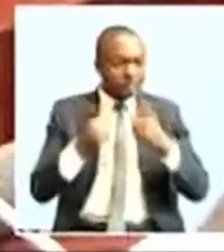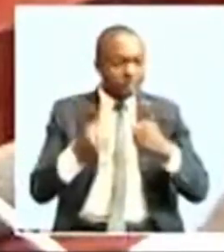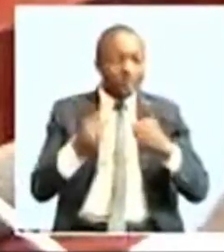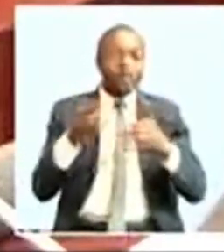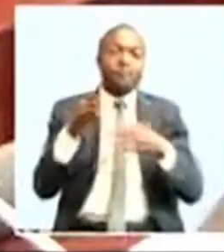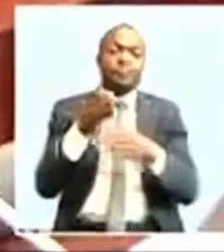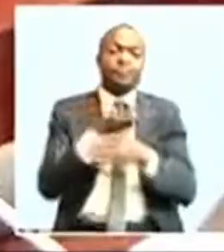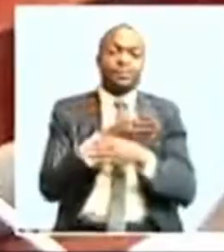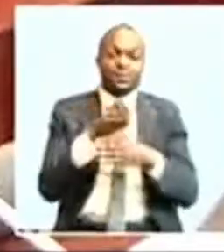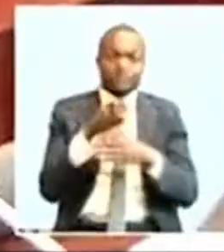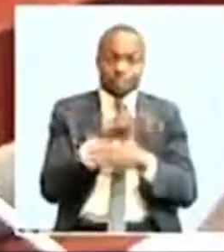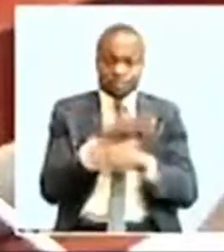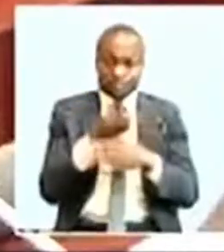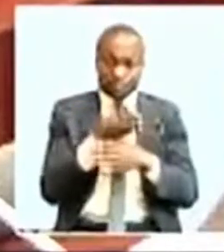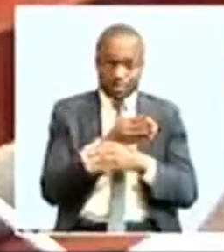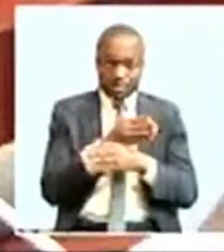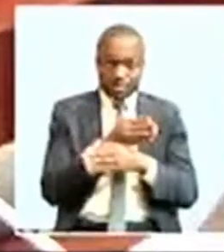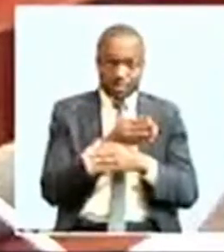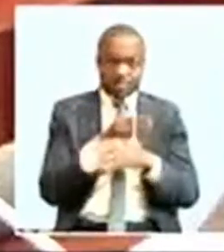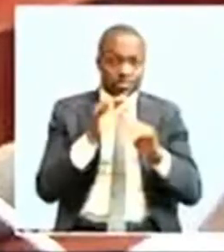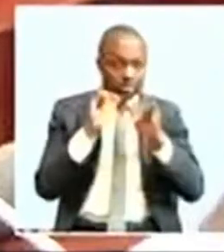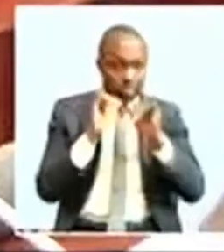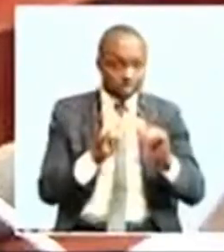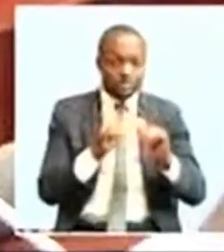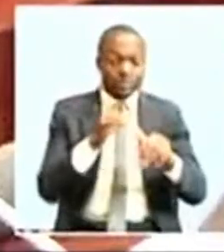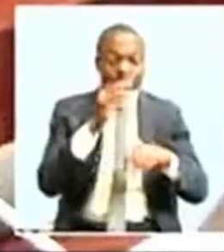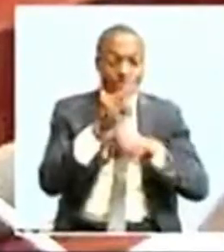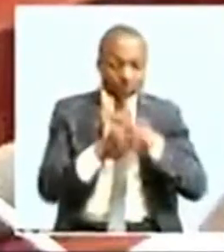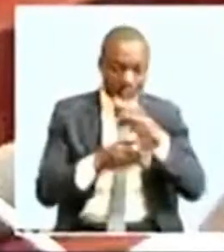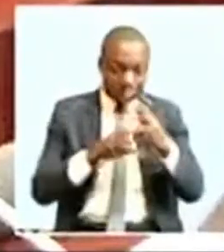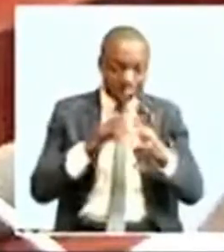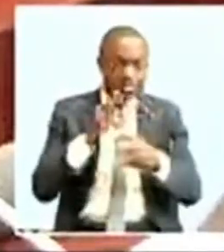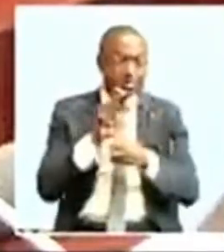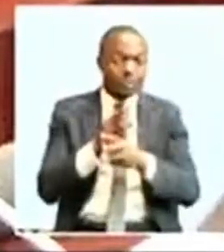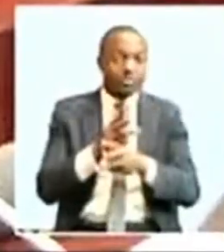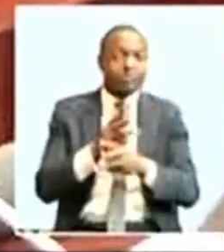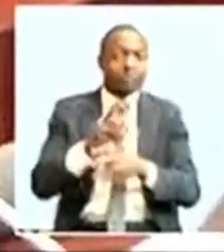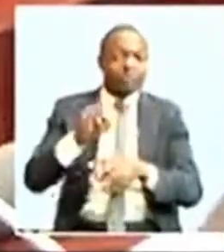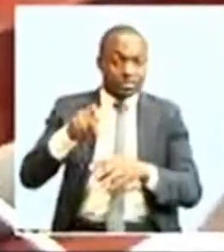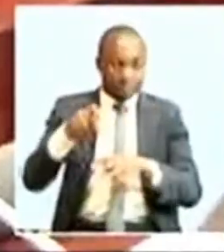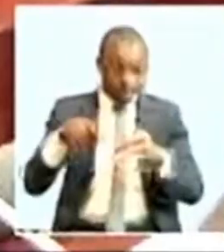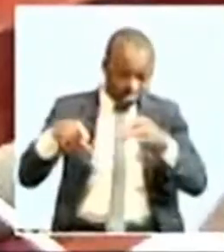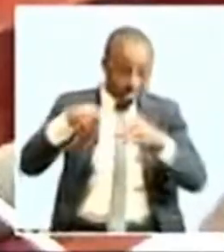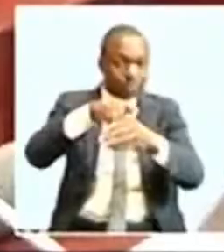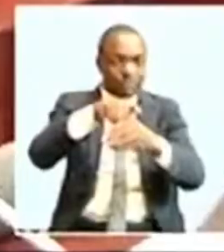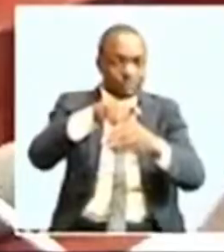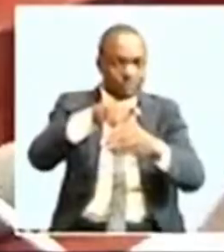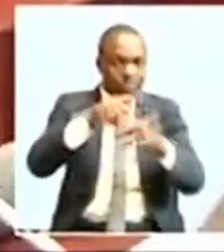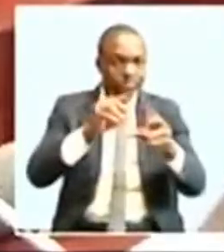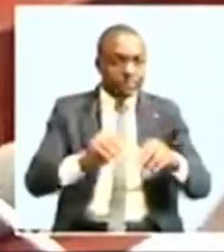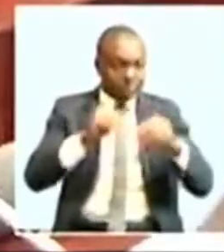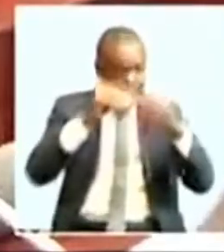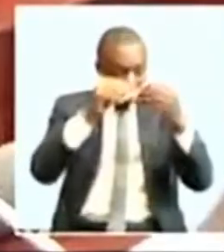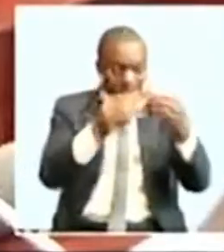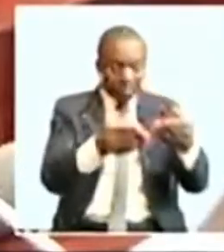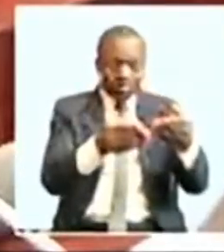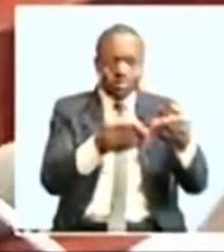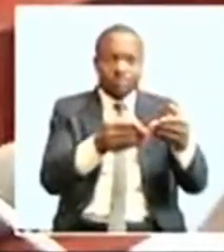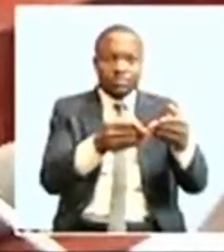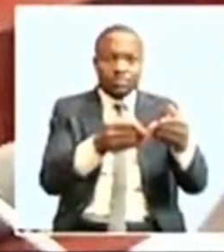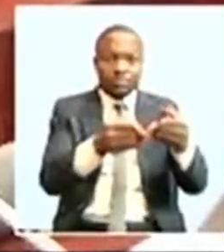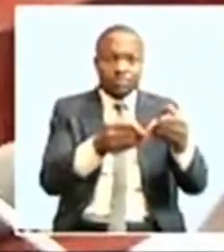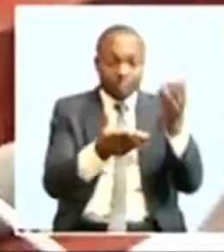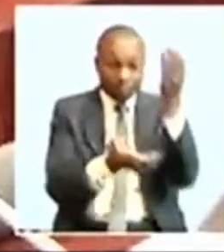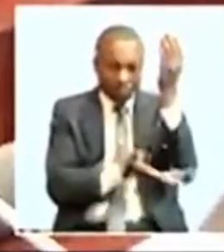agreements, and we're also trying to live in a globalized world where we also need to play And also, given the fact that we also are trying to